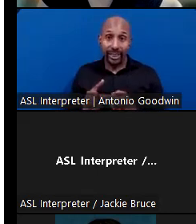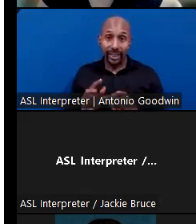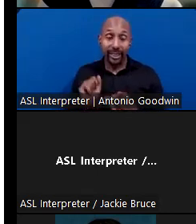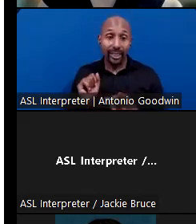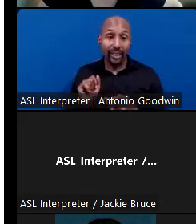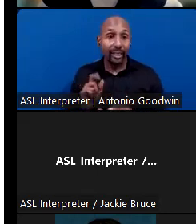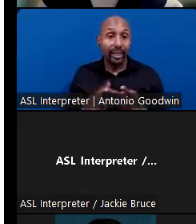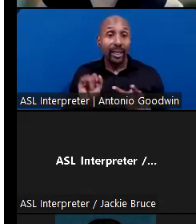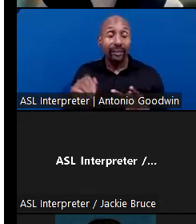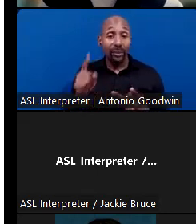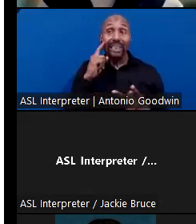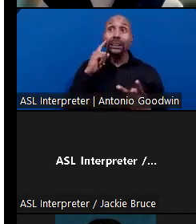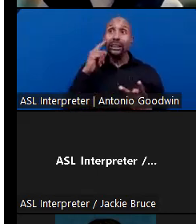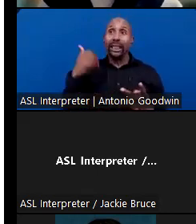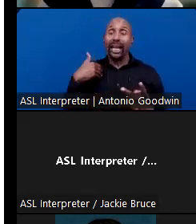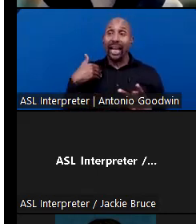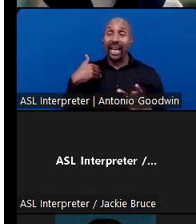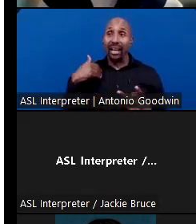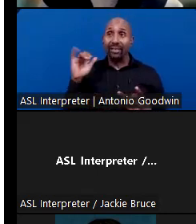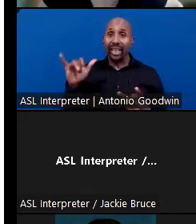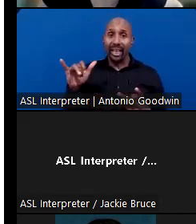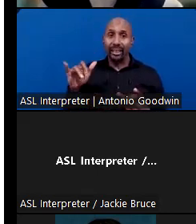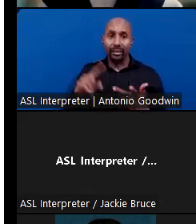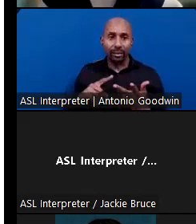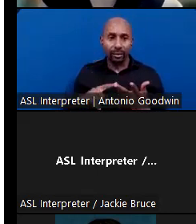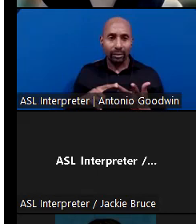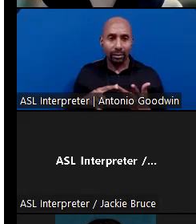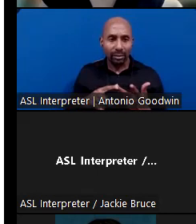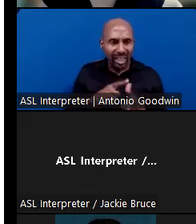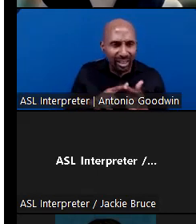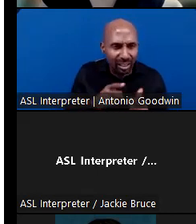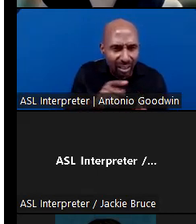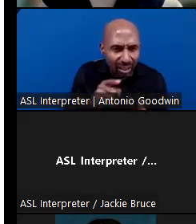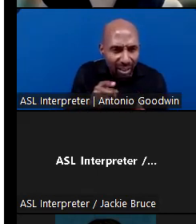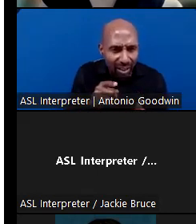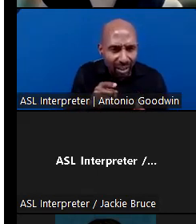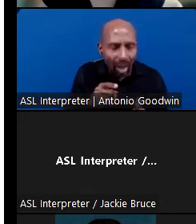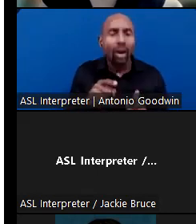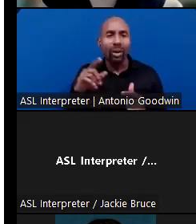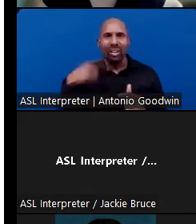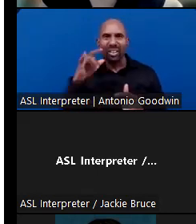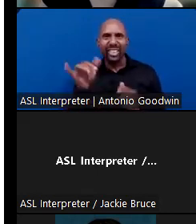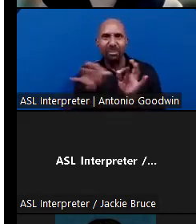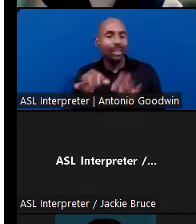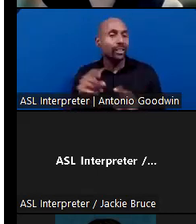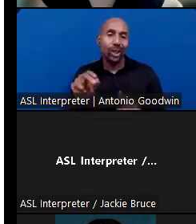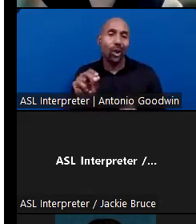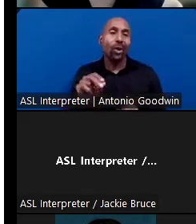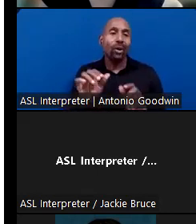what to do if you do have it. Sorry, I was like, did I just say that twice? And vaccine distribution.